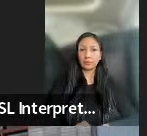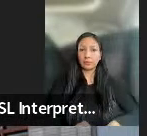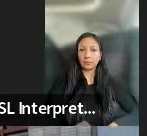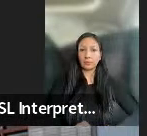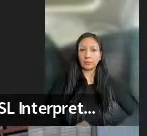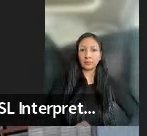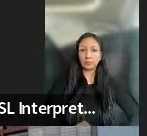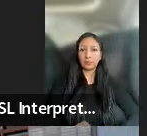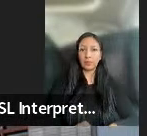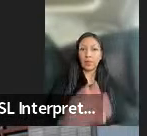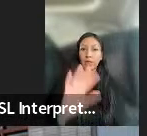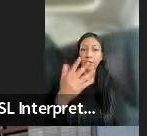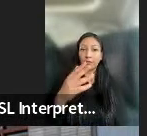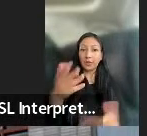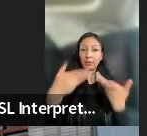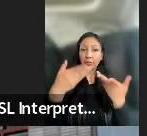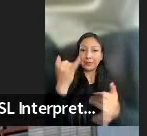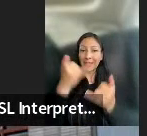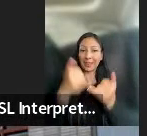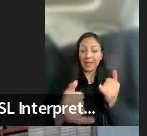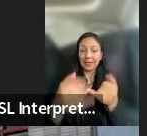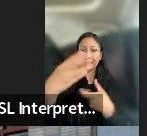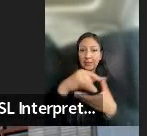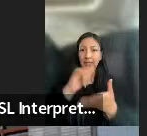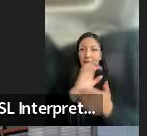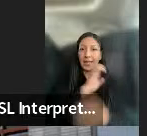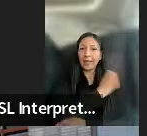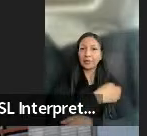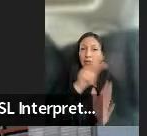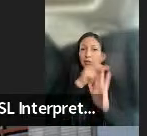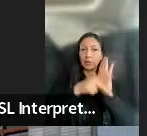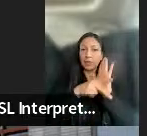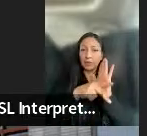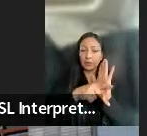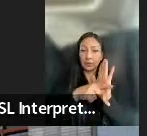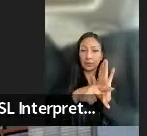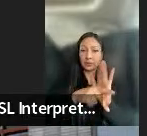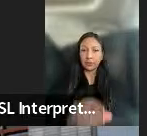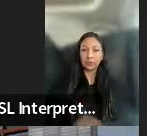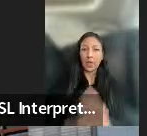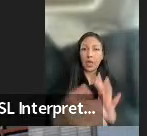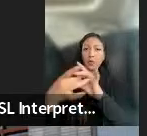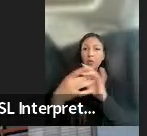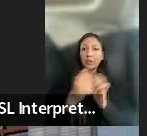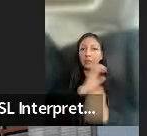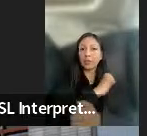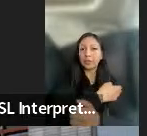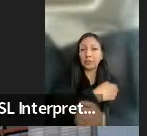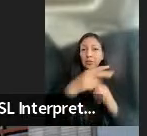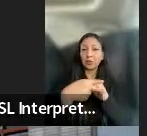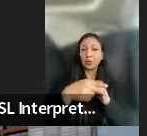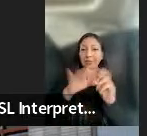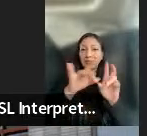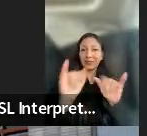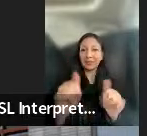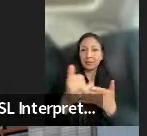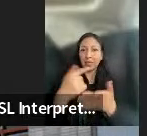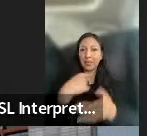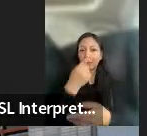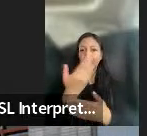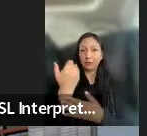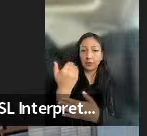The fifth proposal, and the last within the energy policy, relates to energy storage systems. As I mentioned